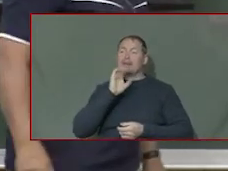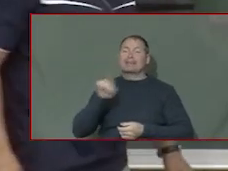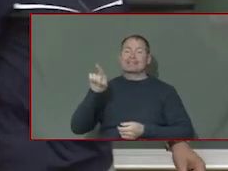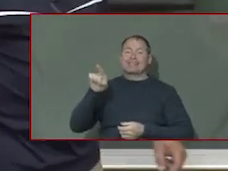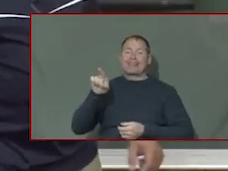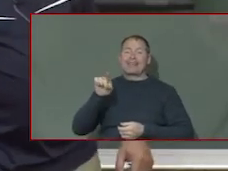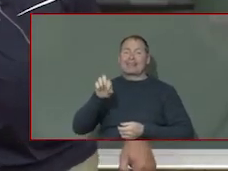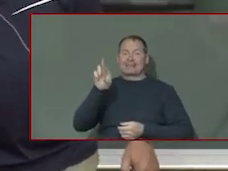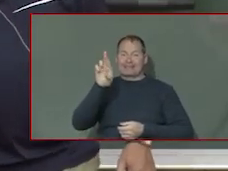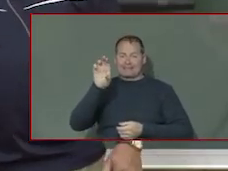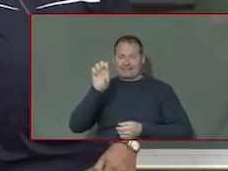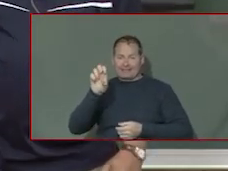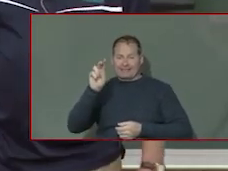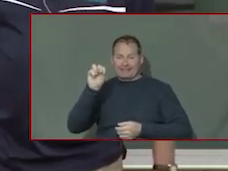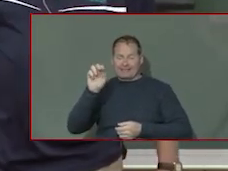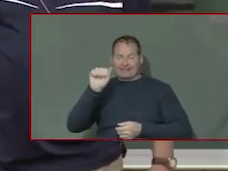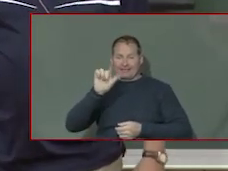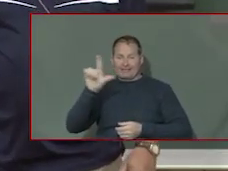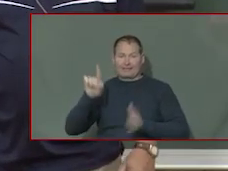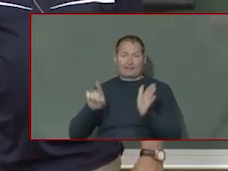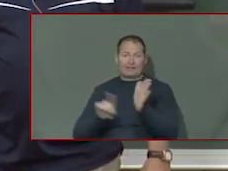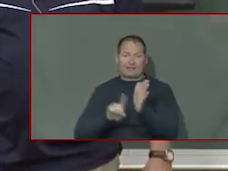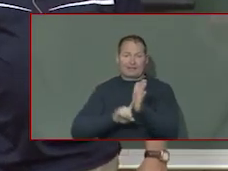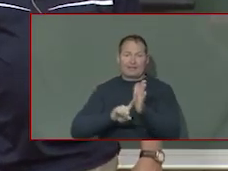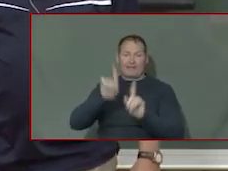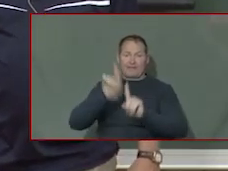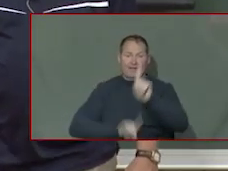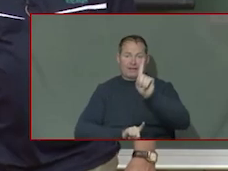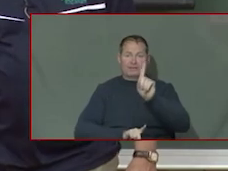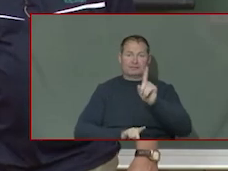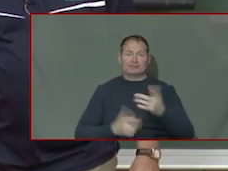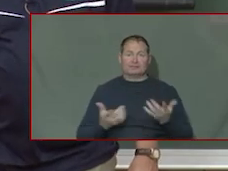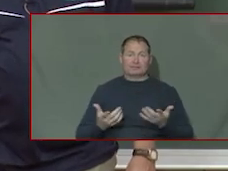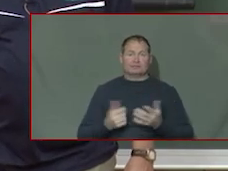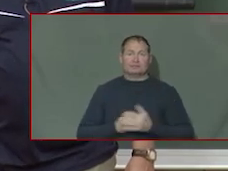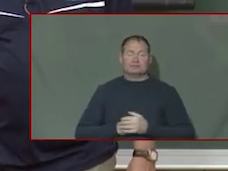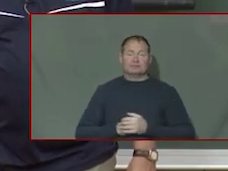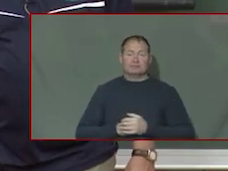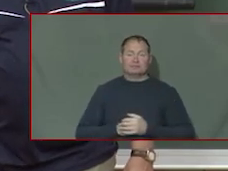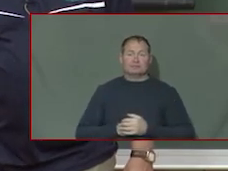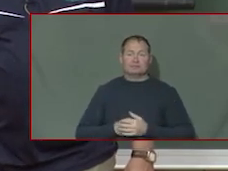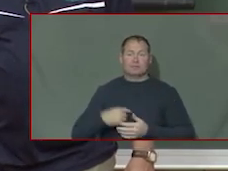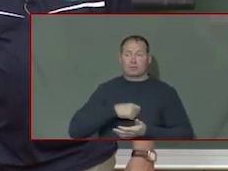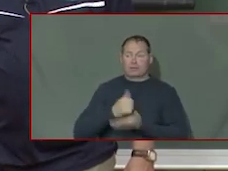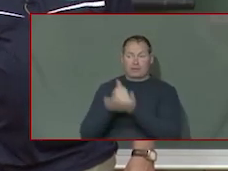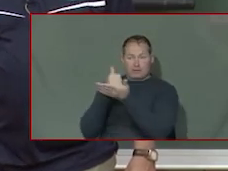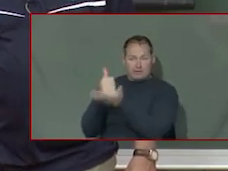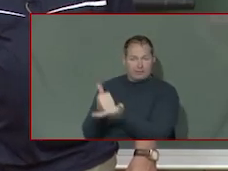What happens to a patient now? Can we save a patient like that?